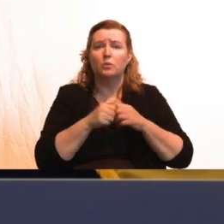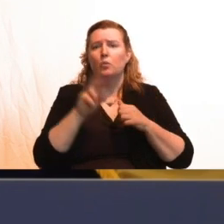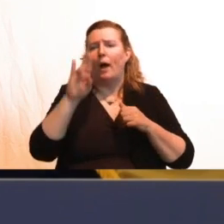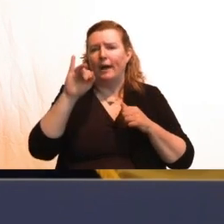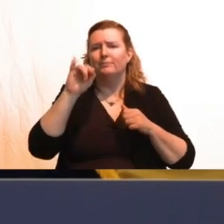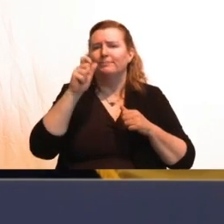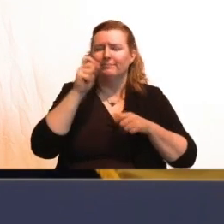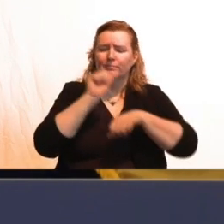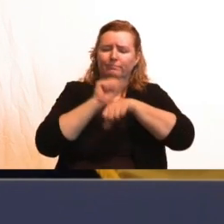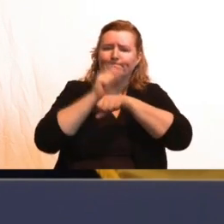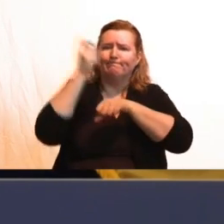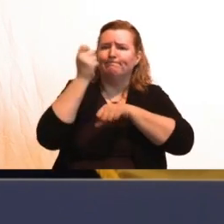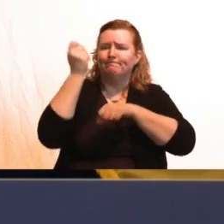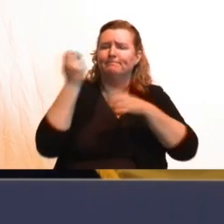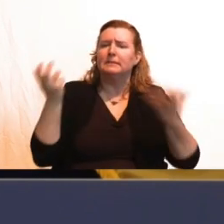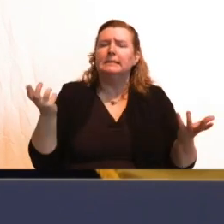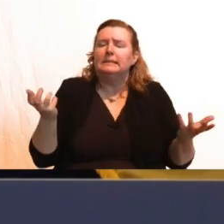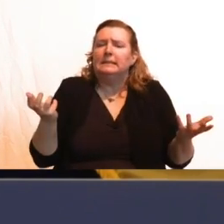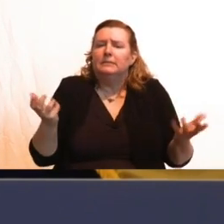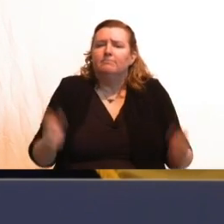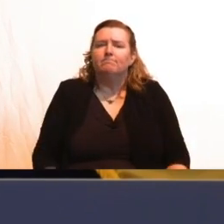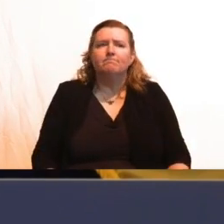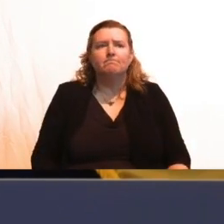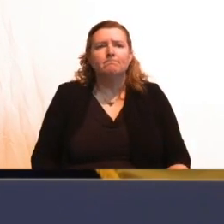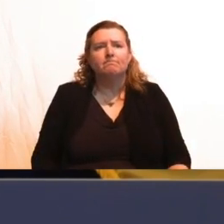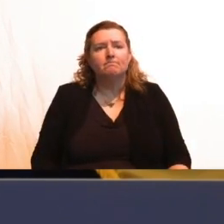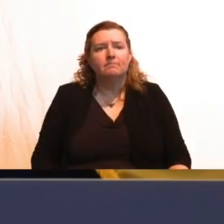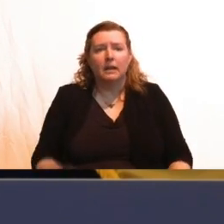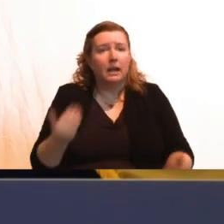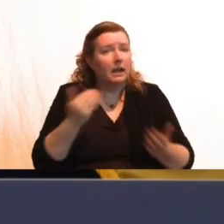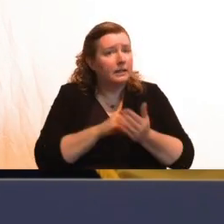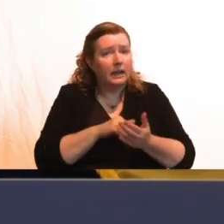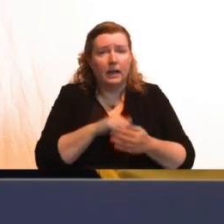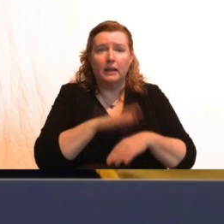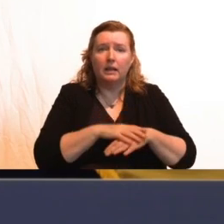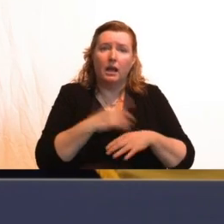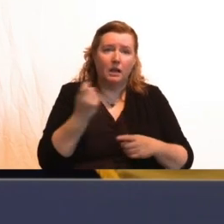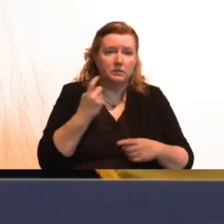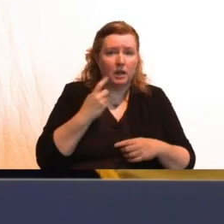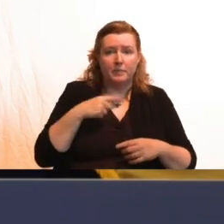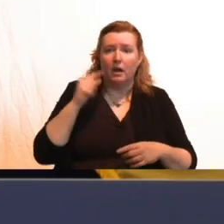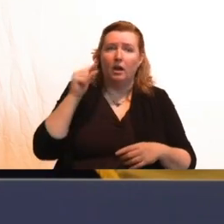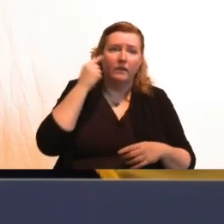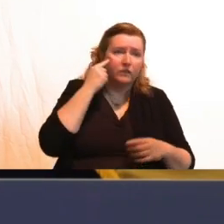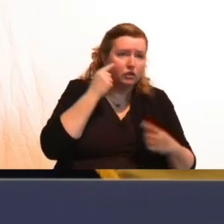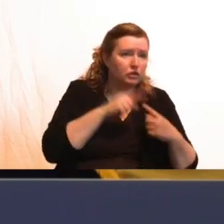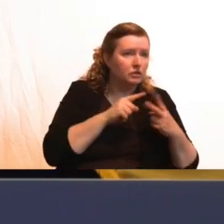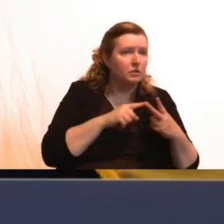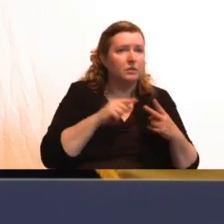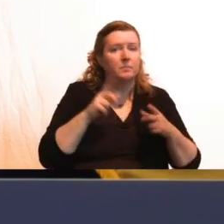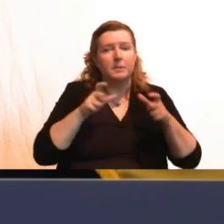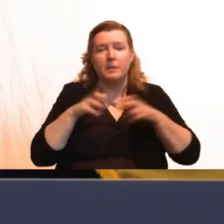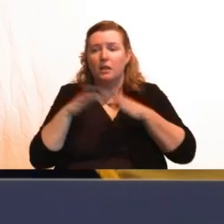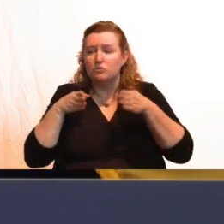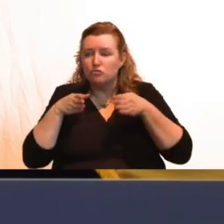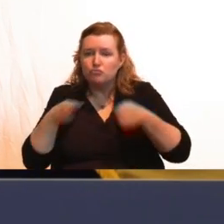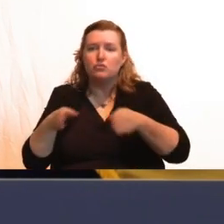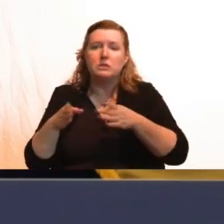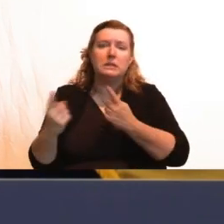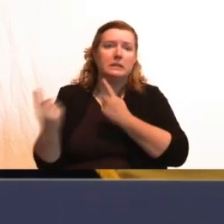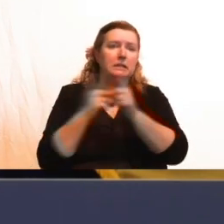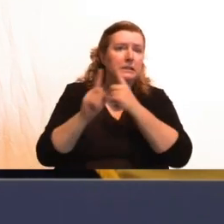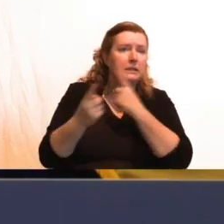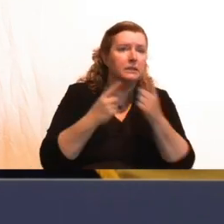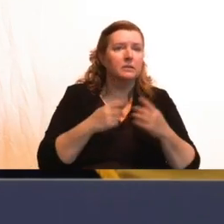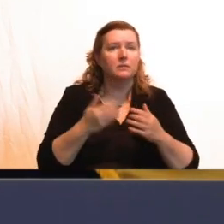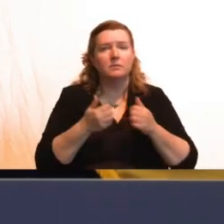from men and women on the street. I hear it through the commissioner. There's just no question about that. And if folks are out